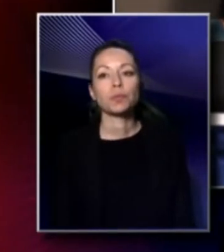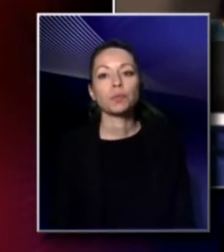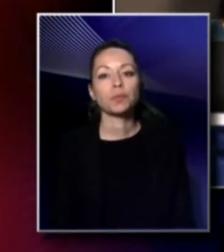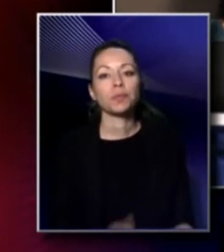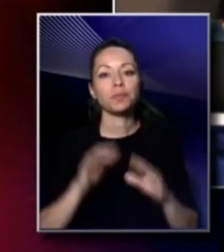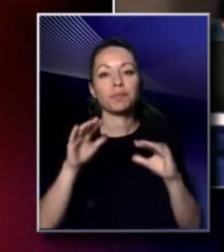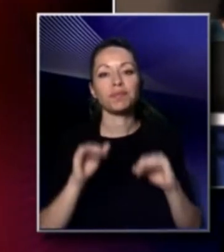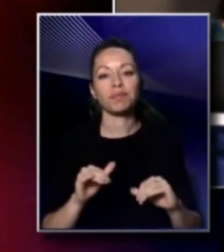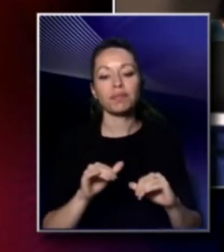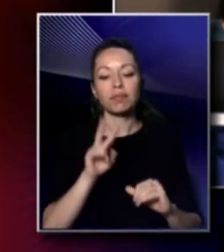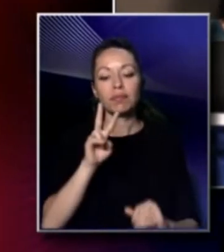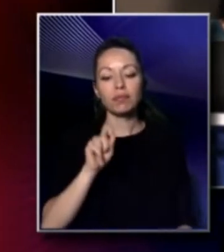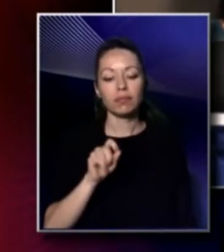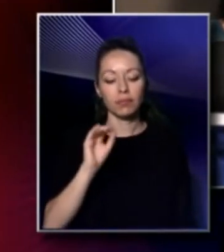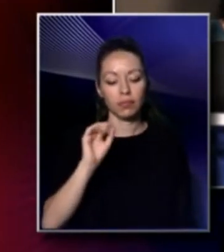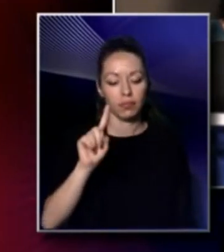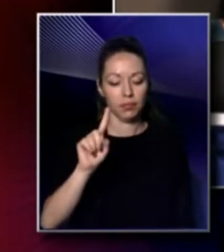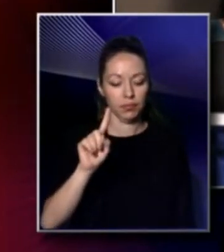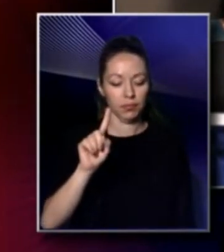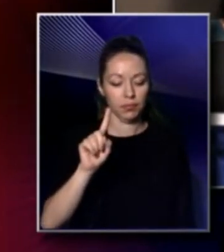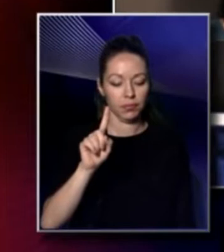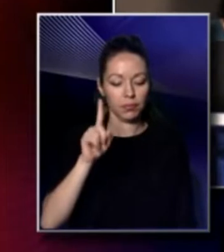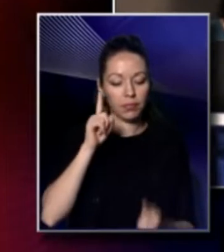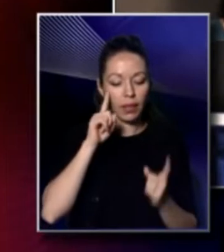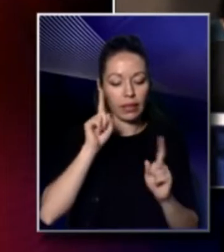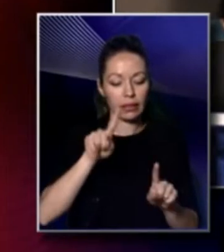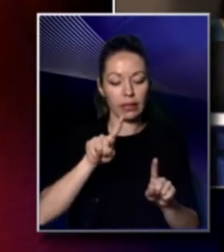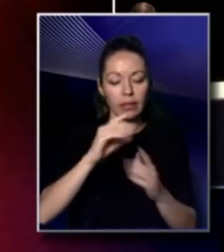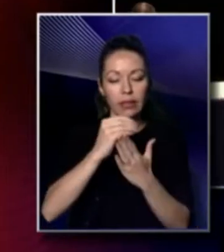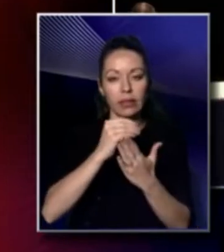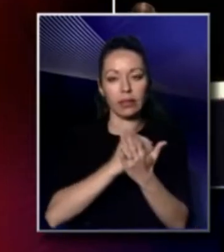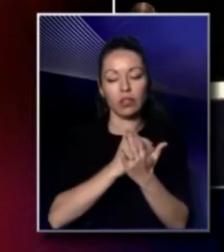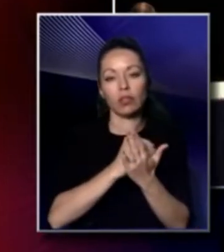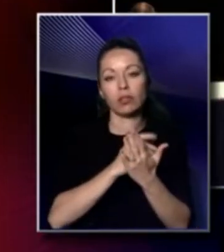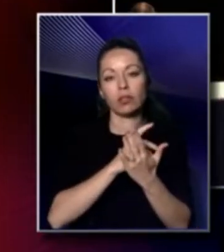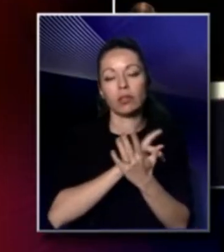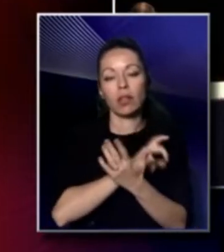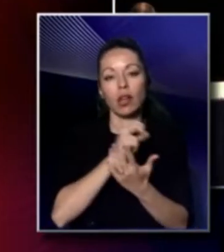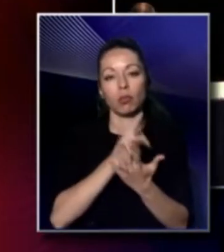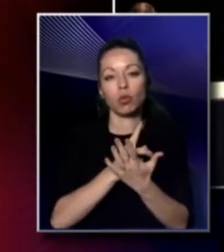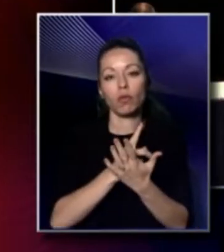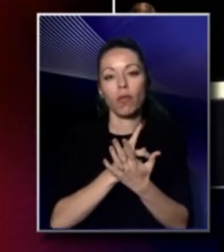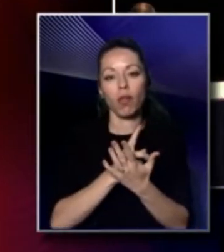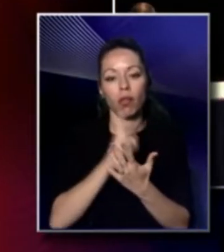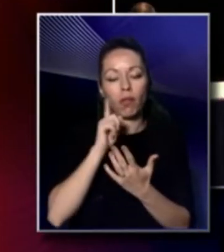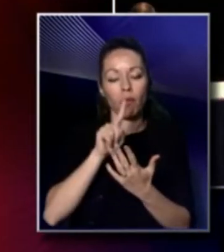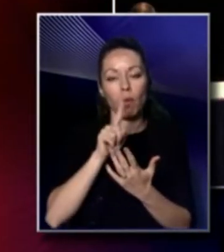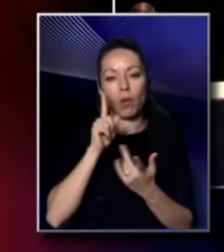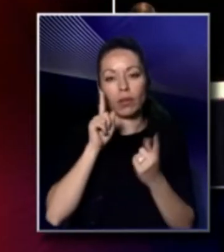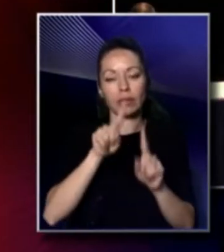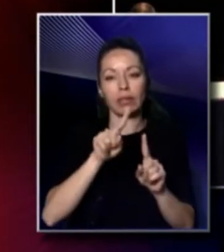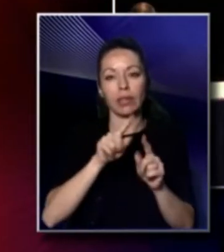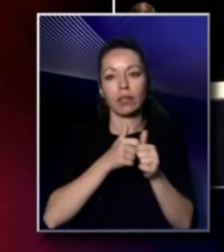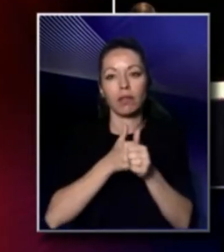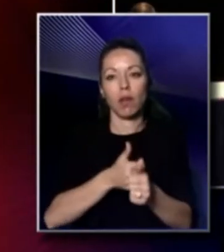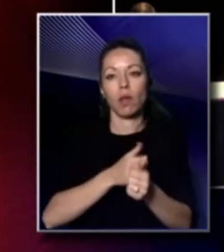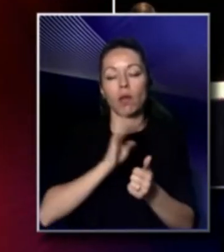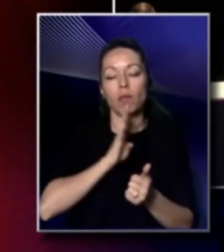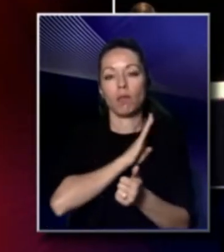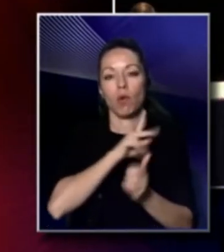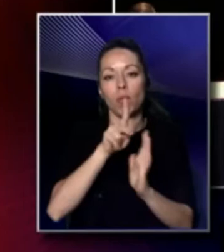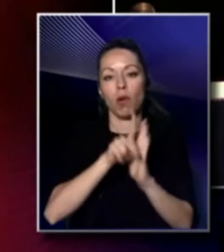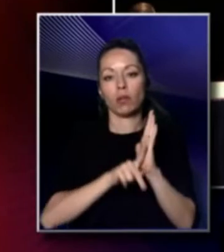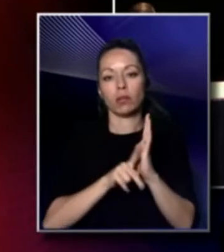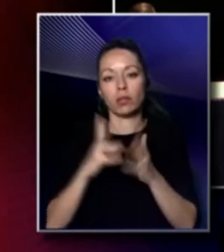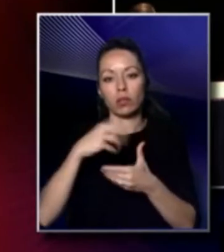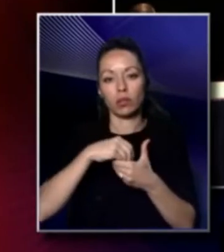Next is 2.01, consent agenda items. Approval of the consent agenda consistent with board policy to include items